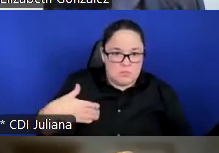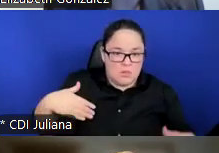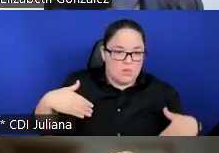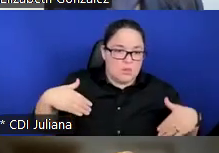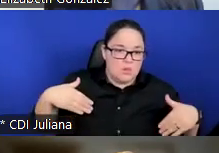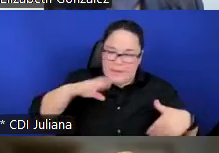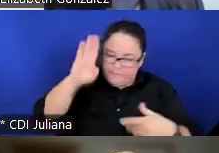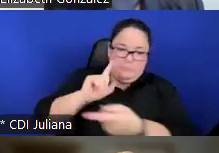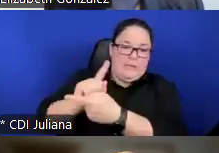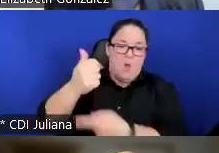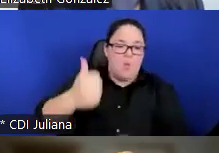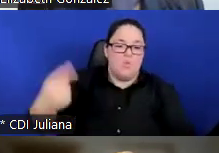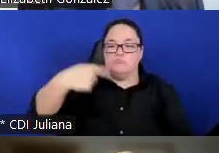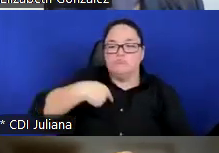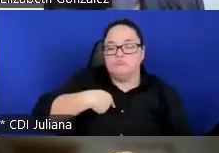Most of the time,